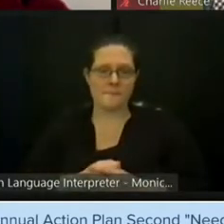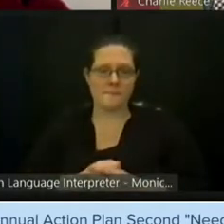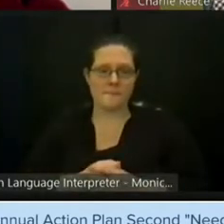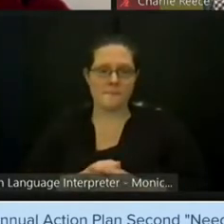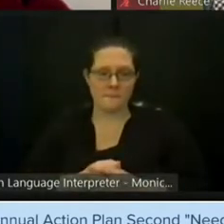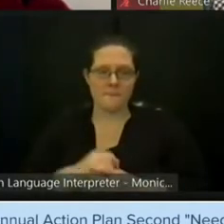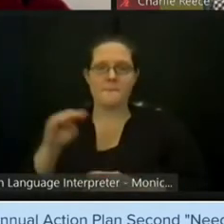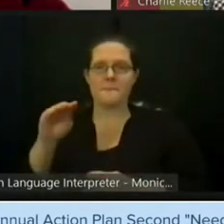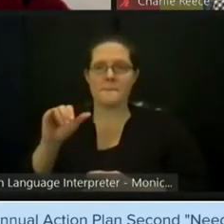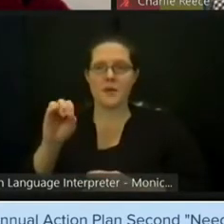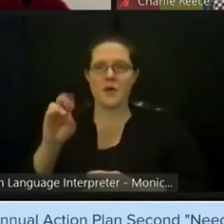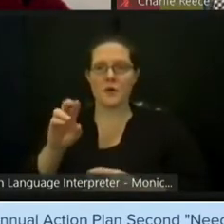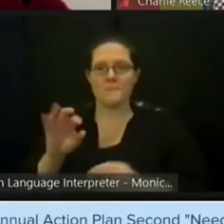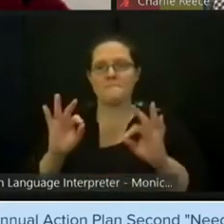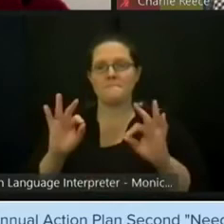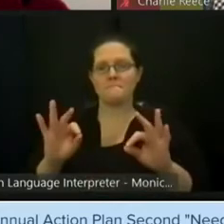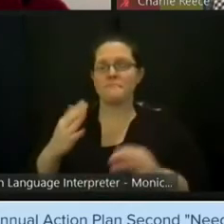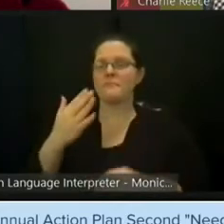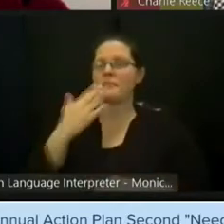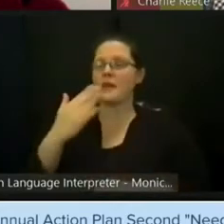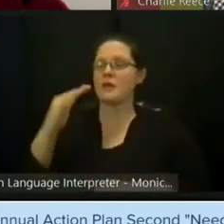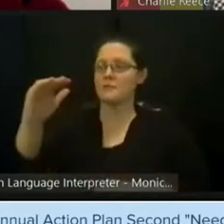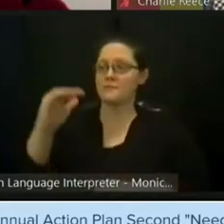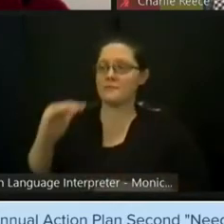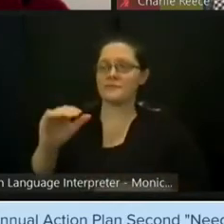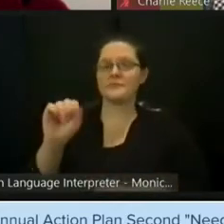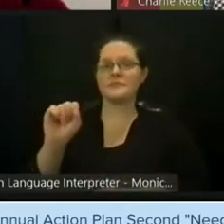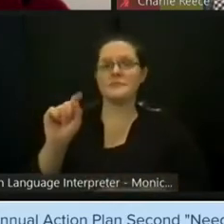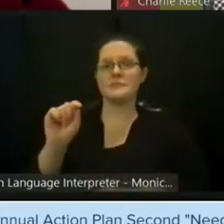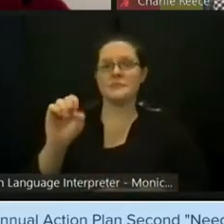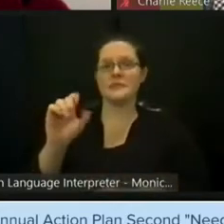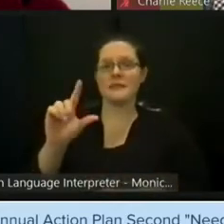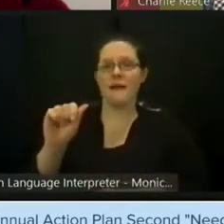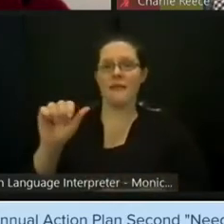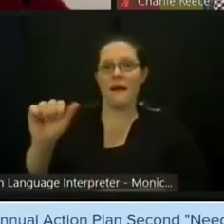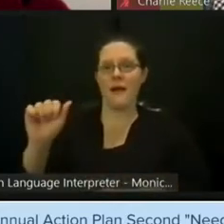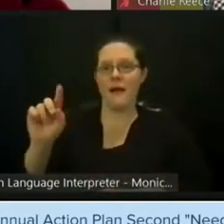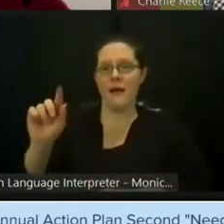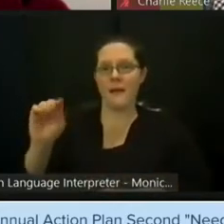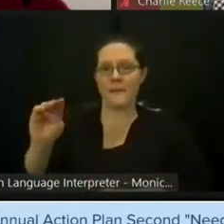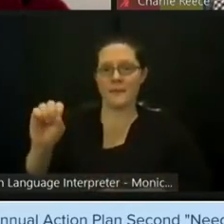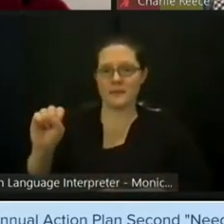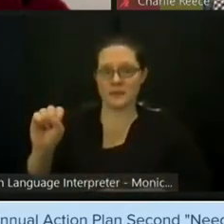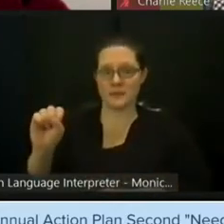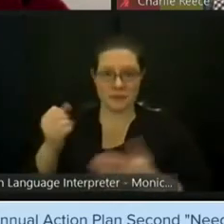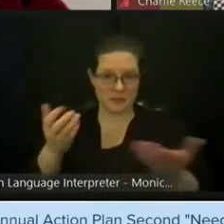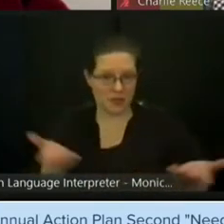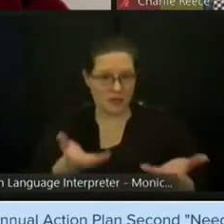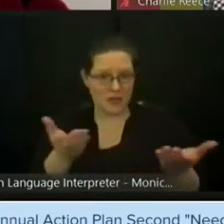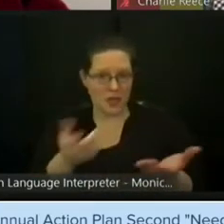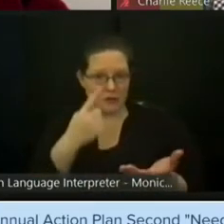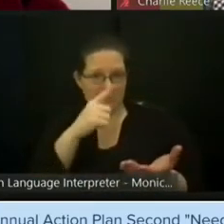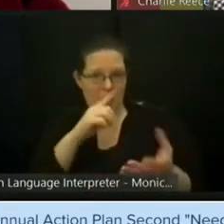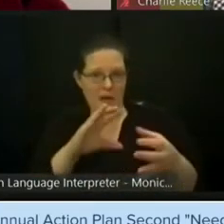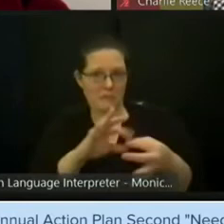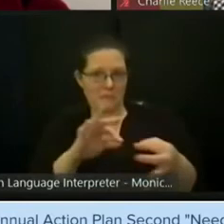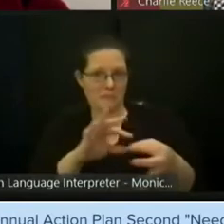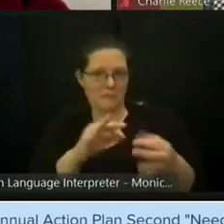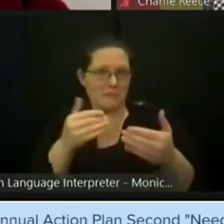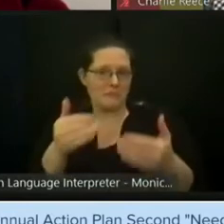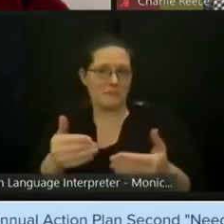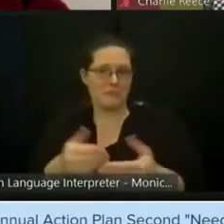Next on our list is Stella Adams. And Ms. Adams is here. Madam Clerk, can you please make her available to be